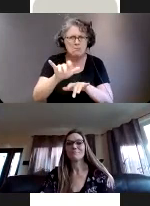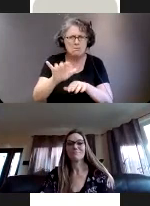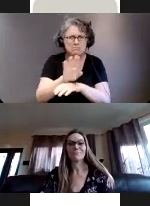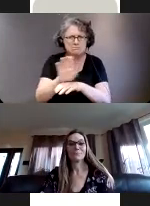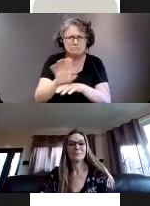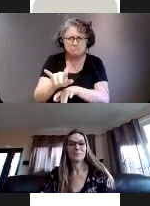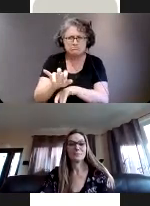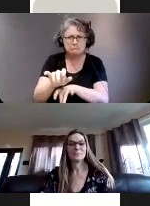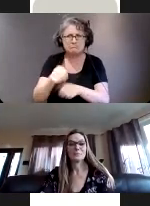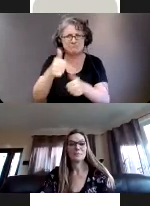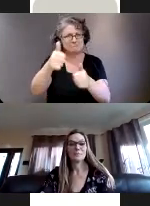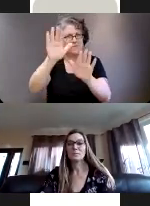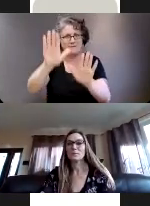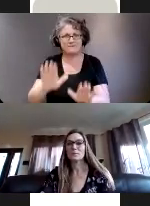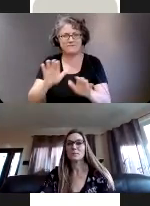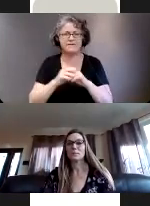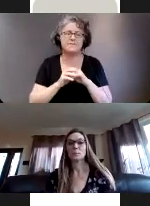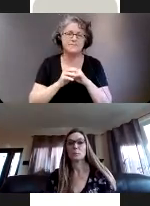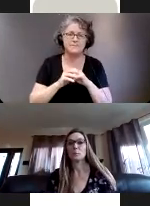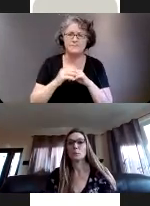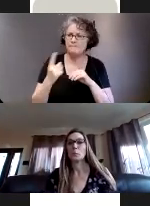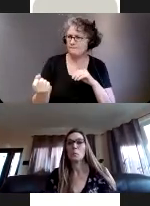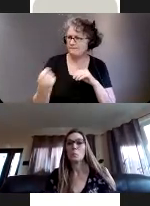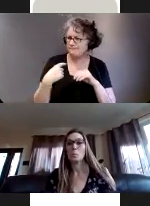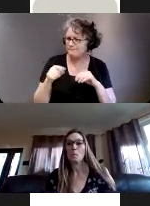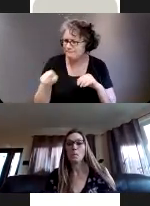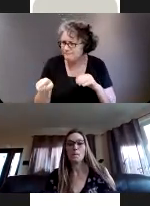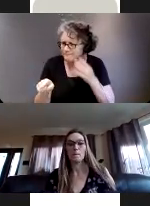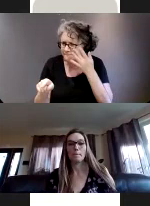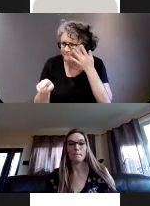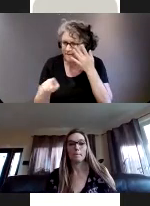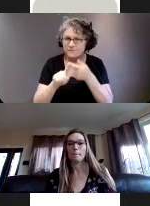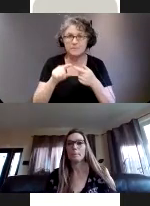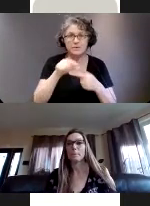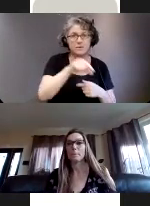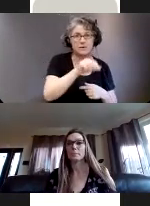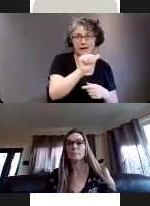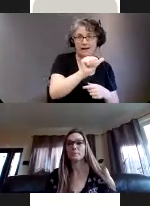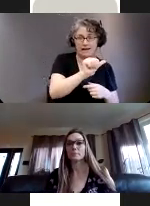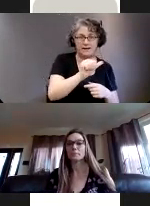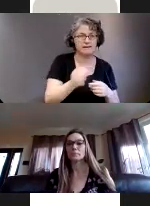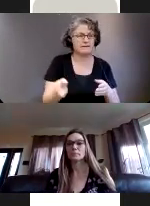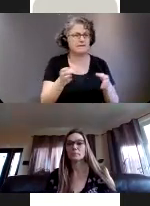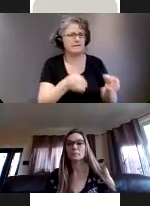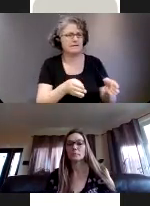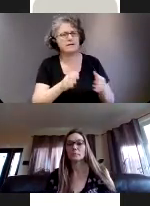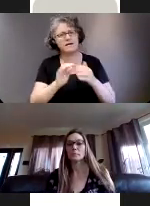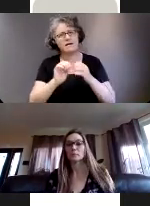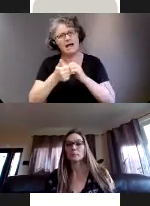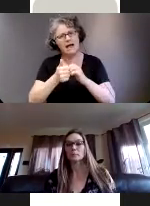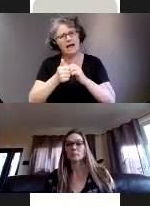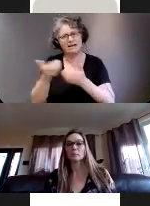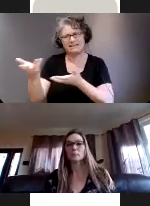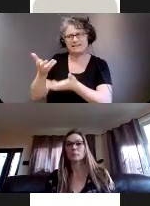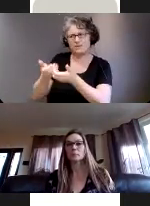the chat, which is wonderful. And we have one that's come in via the Q&A box. How does one deal with